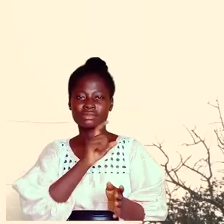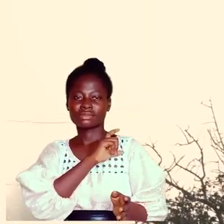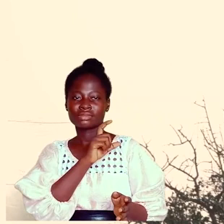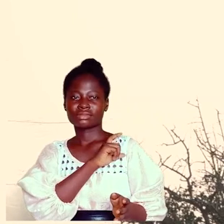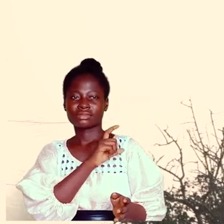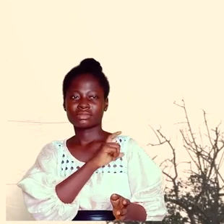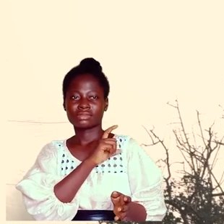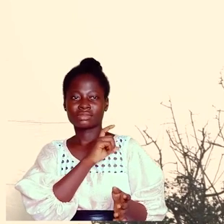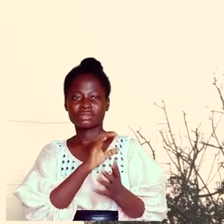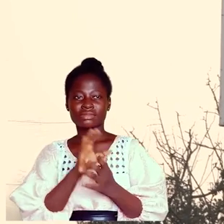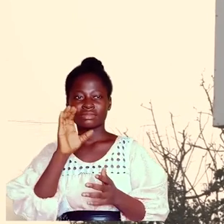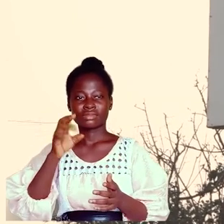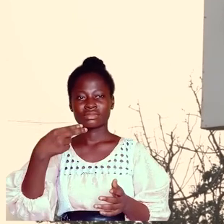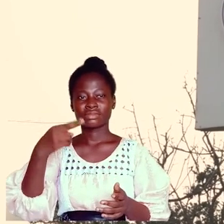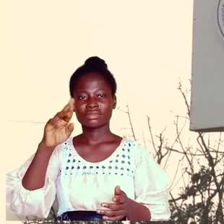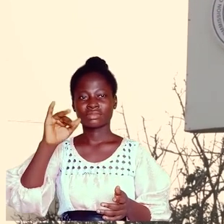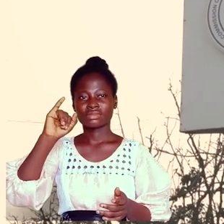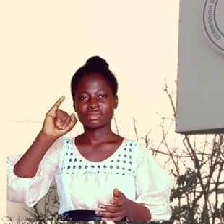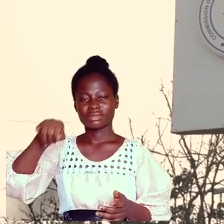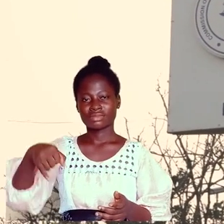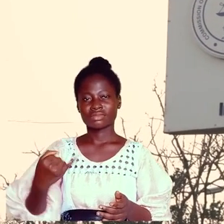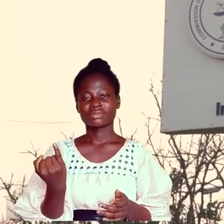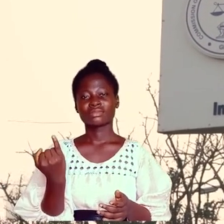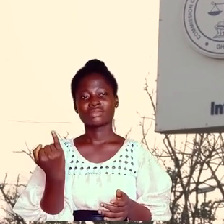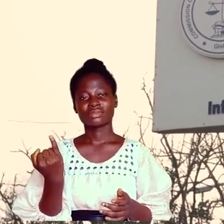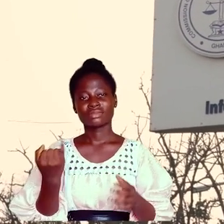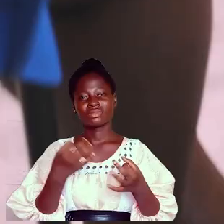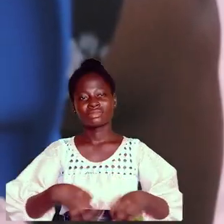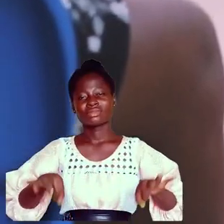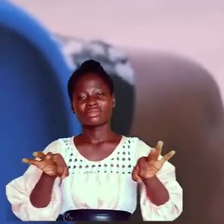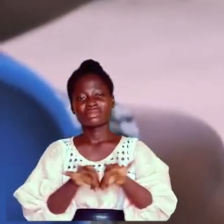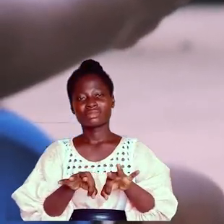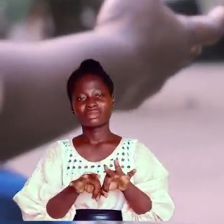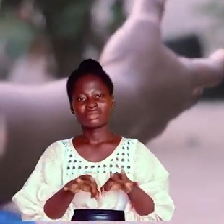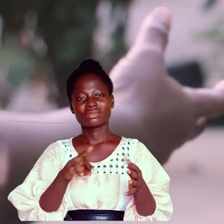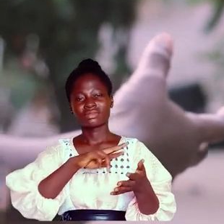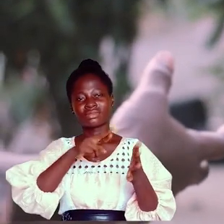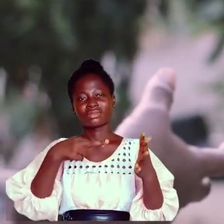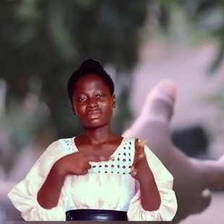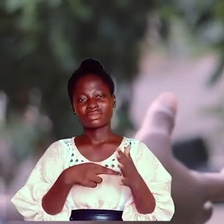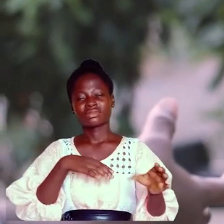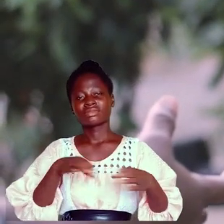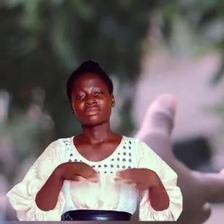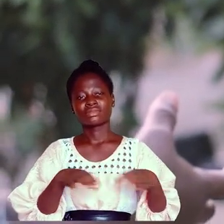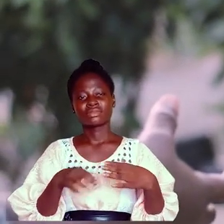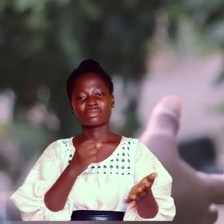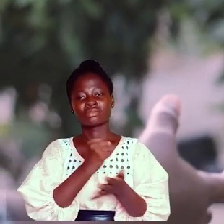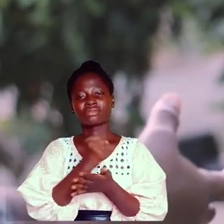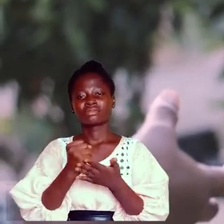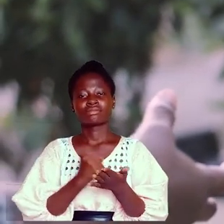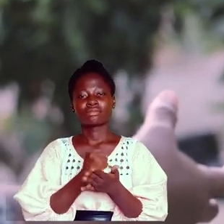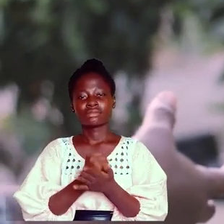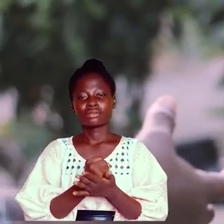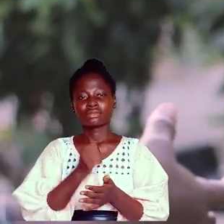Commission on Human Rights and Administrative Justice have a critical role to play in gathering evidence and documenting criminal